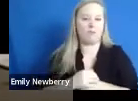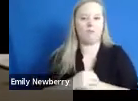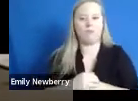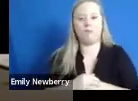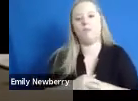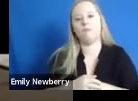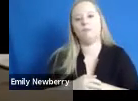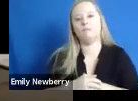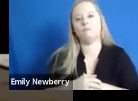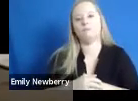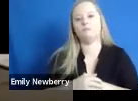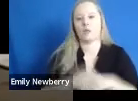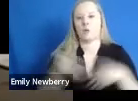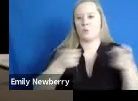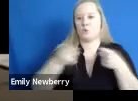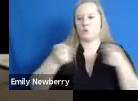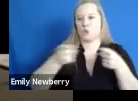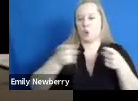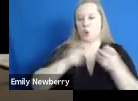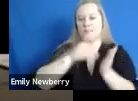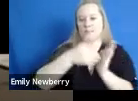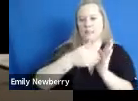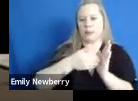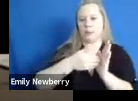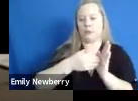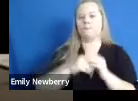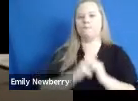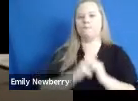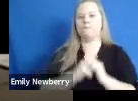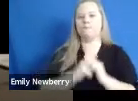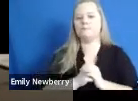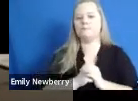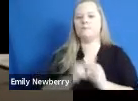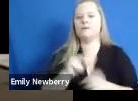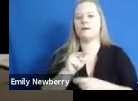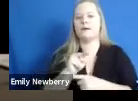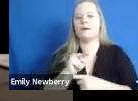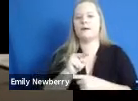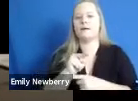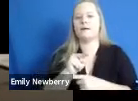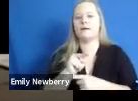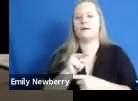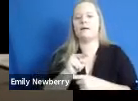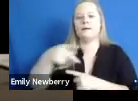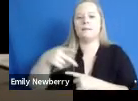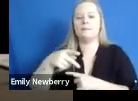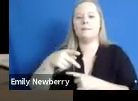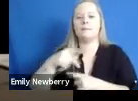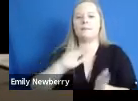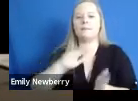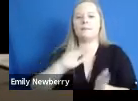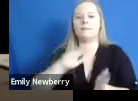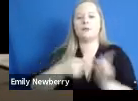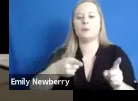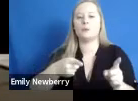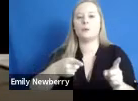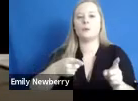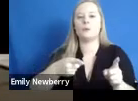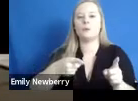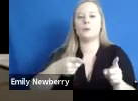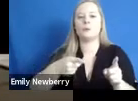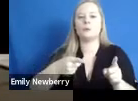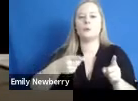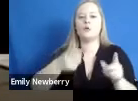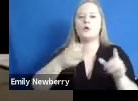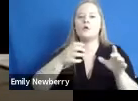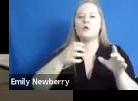Let's see, here's our control center at the NAPI headquarters. We have our wireless communication towers